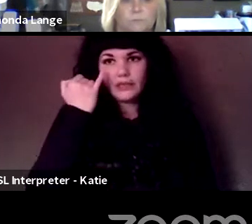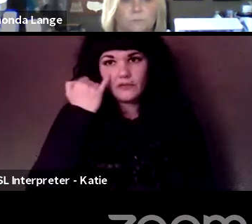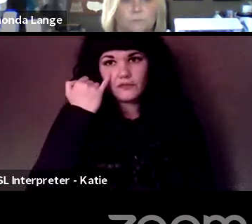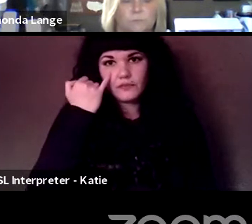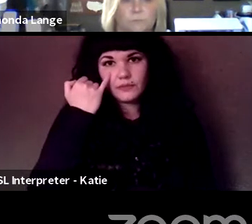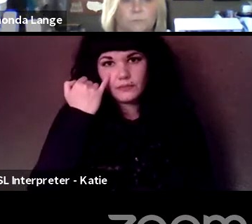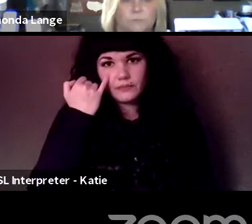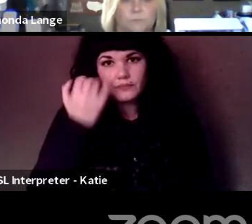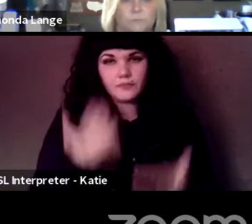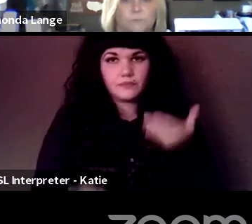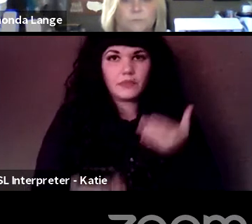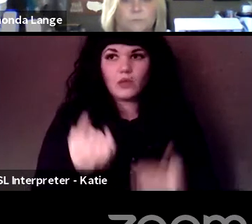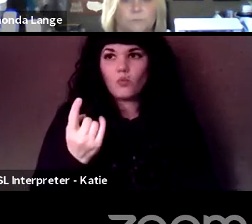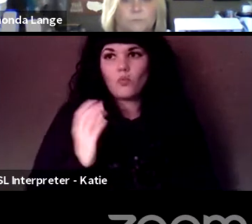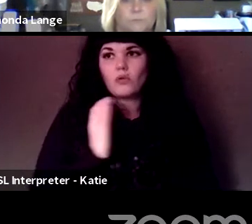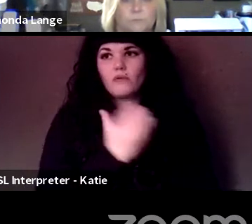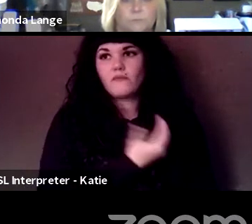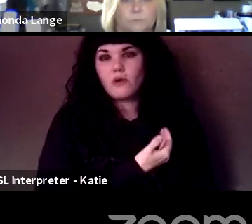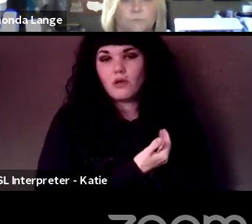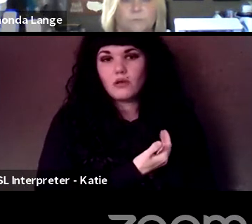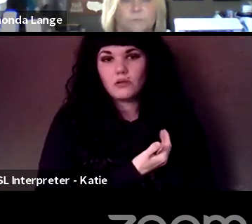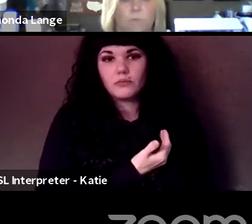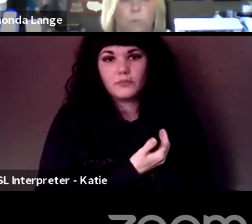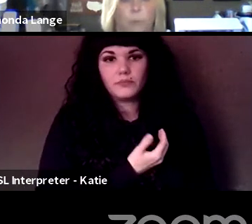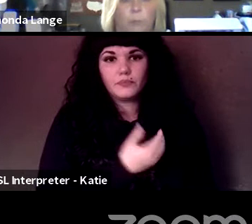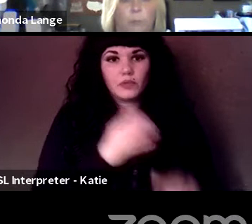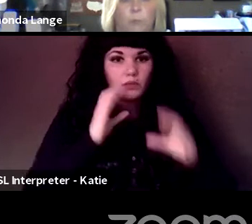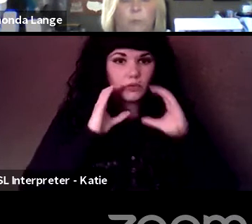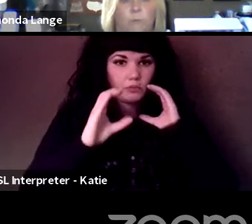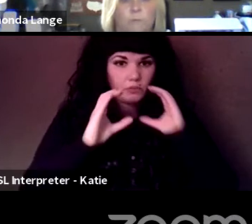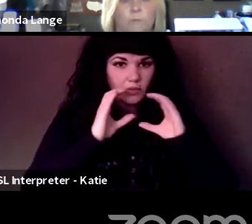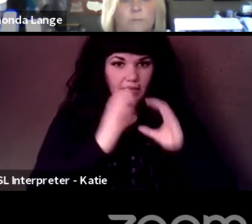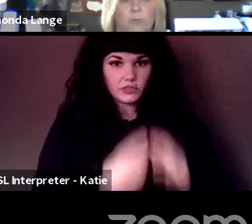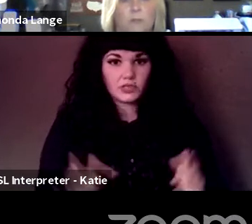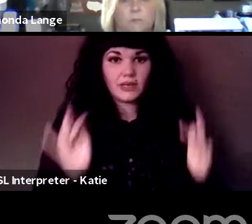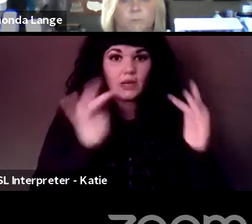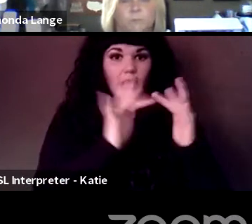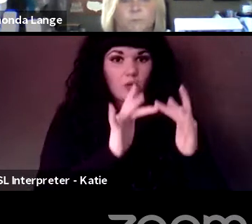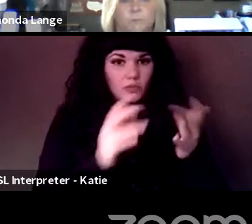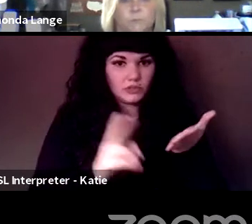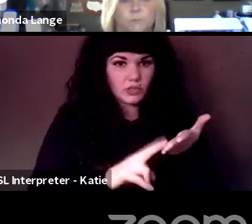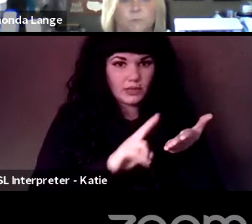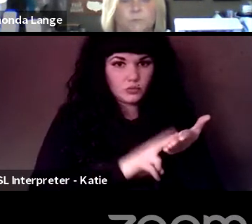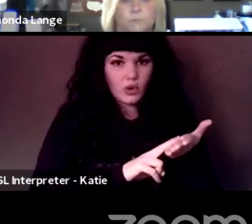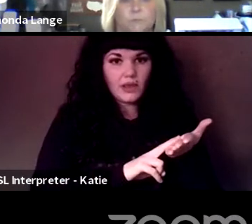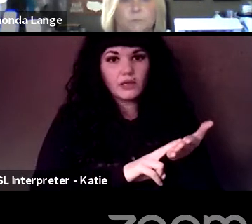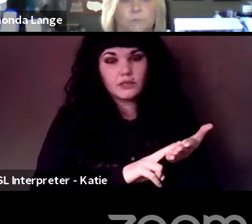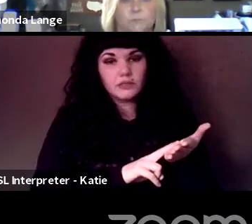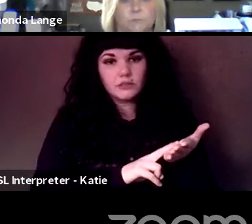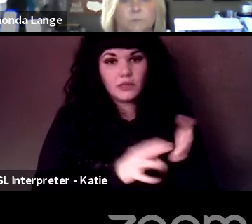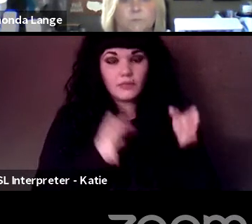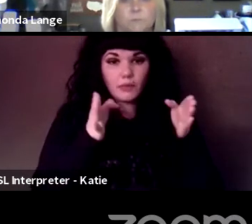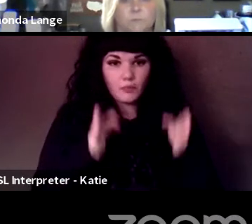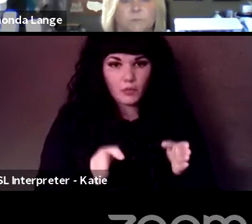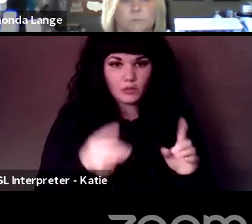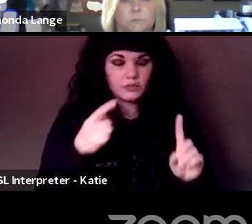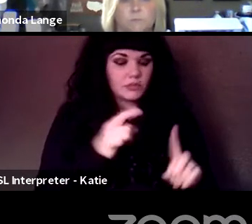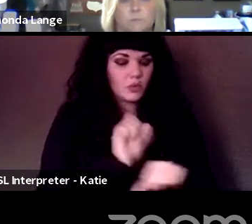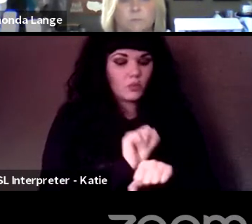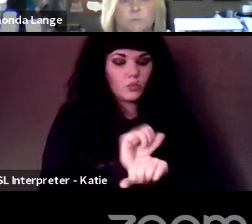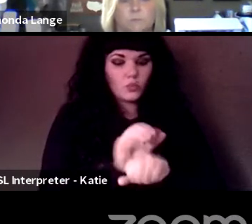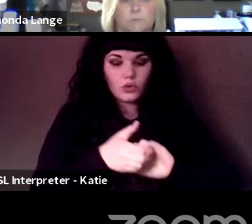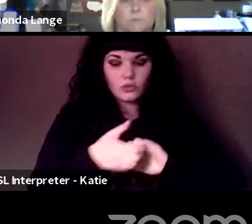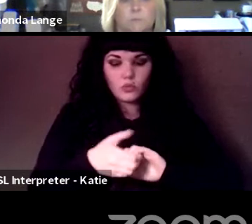happens to be one of our communication and outreach contracts that person works with